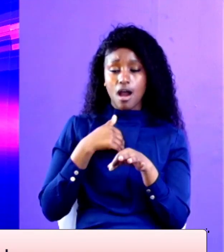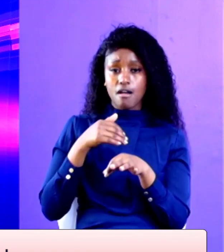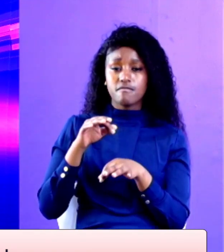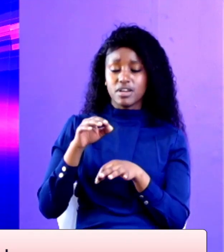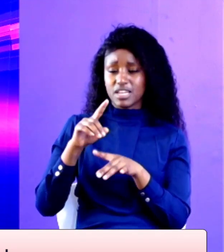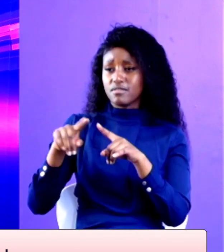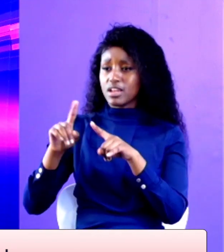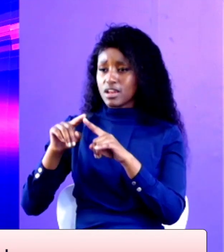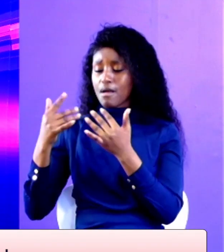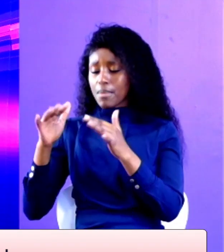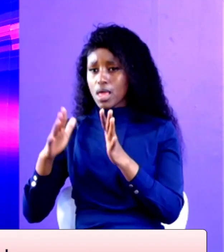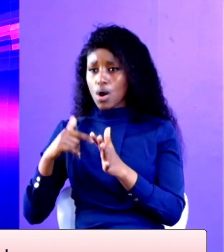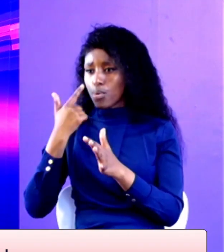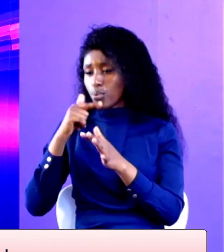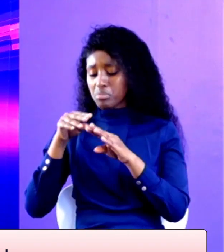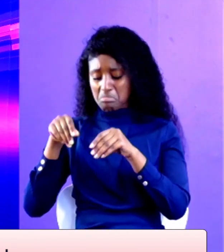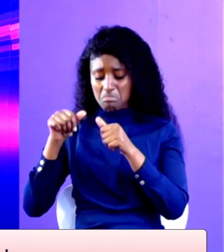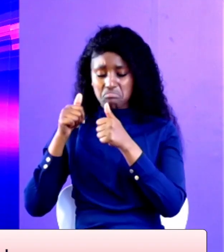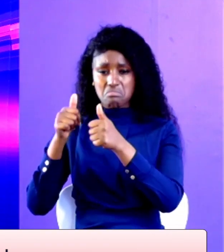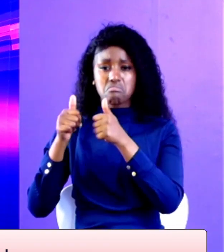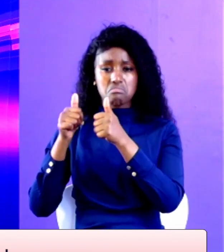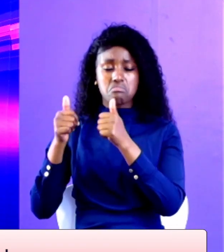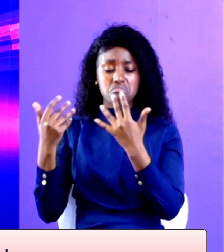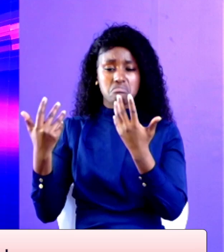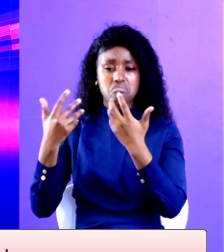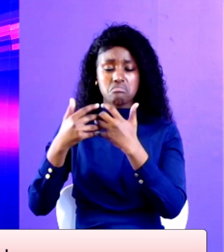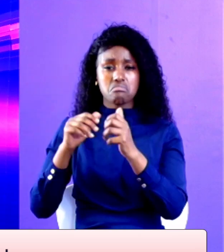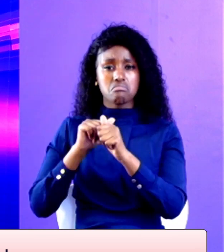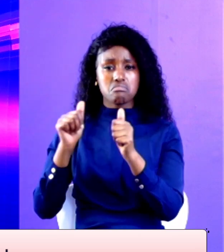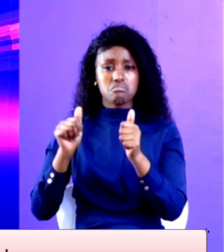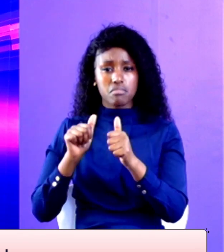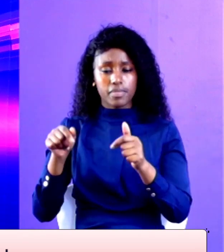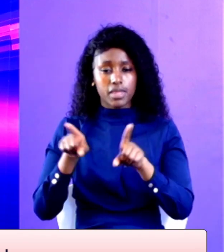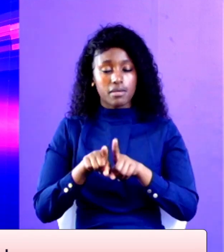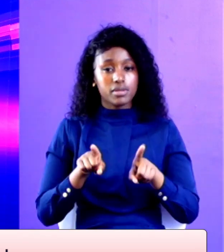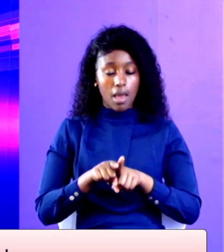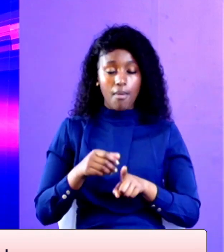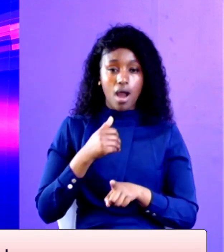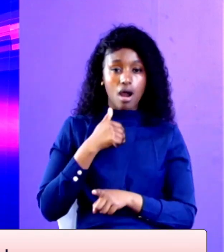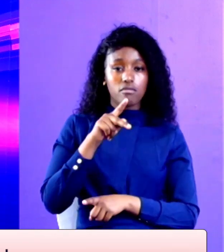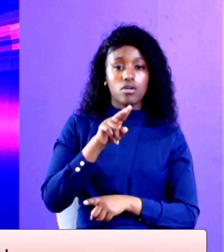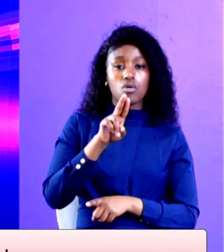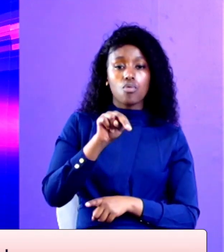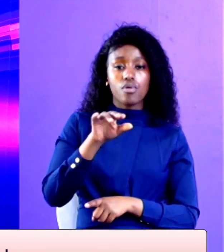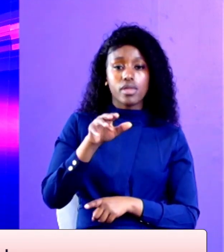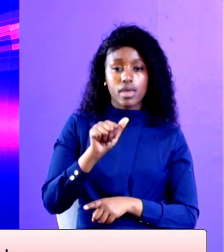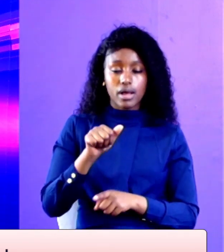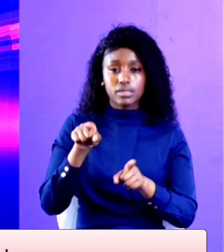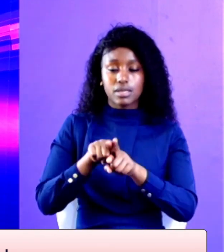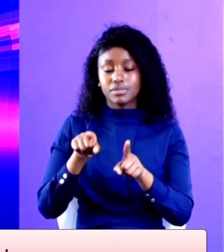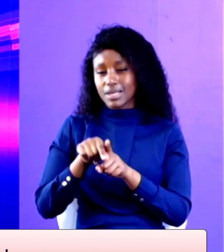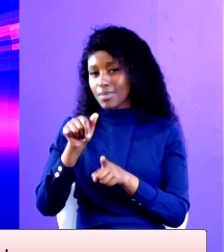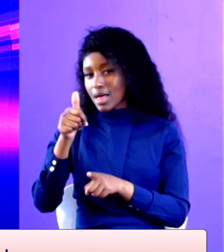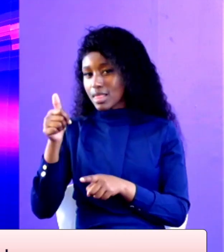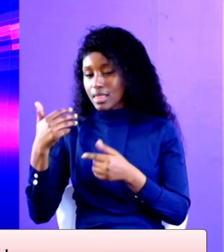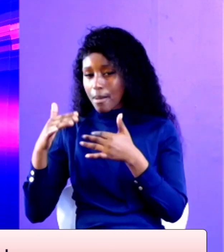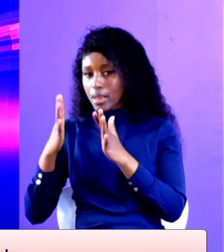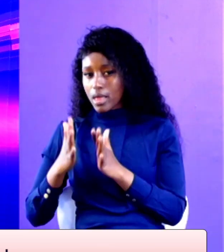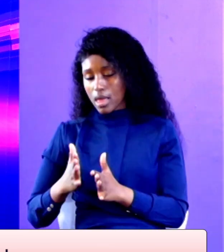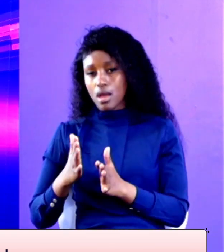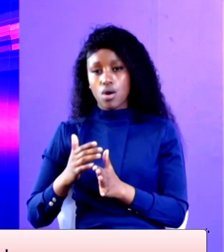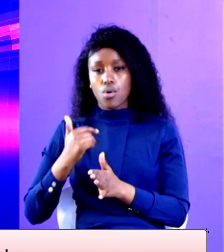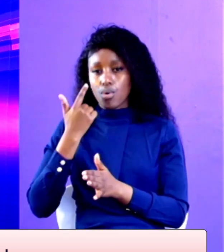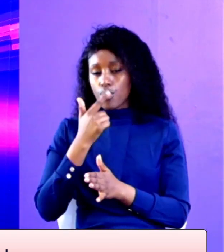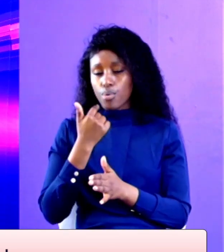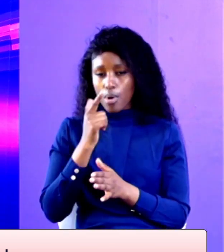That midfield is good. Bringing in Mbeumo, Cunha, and then Rasmus Højlund